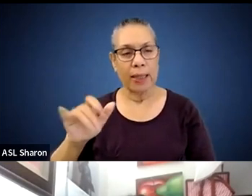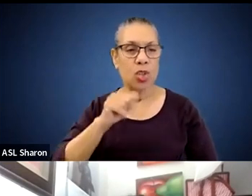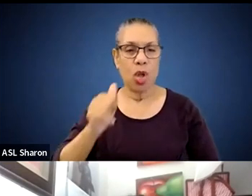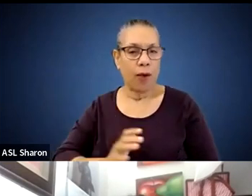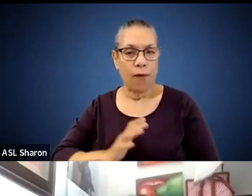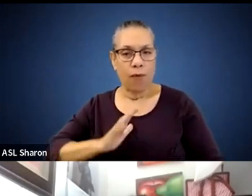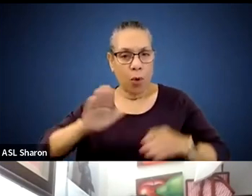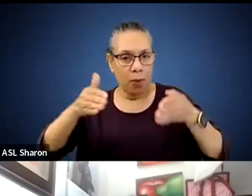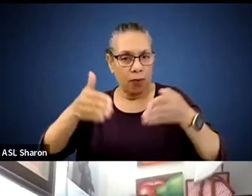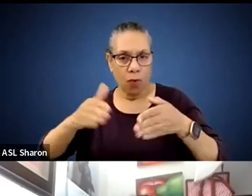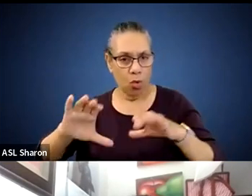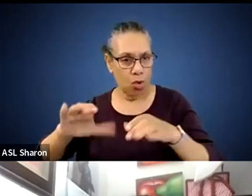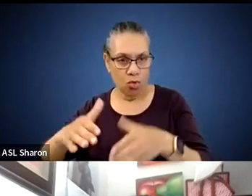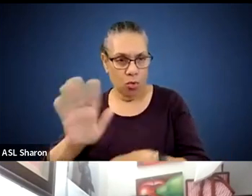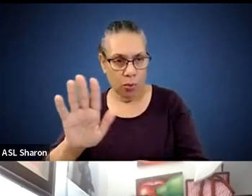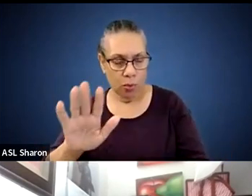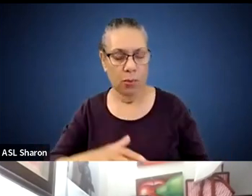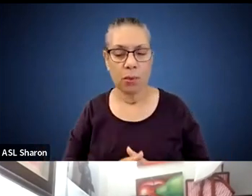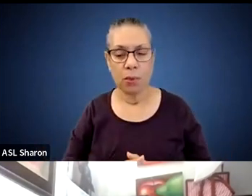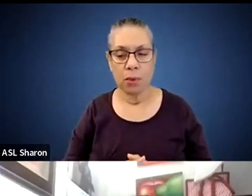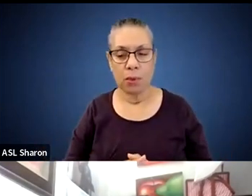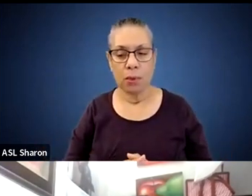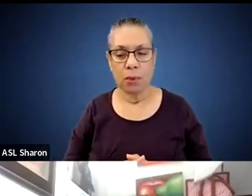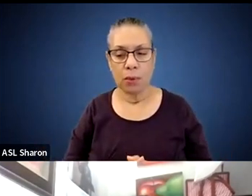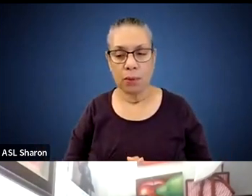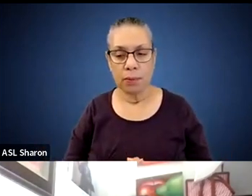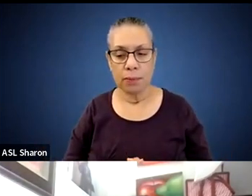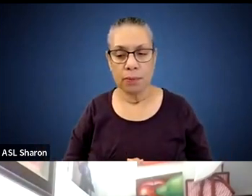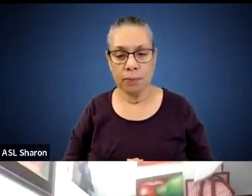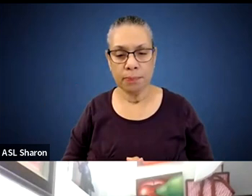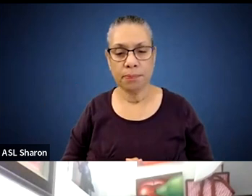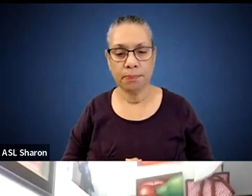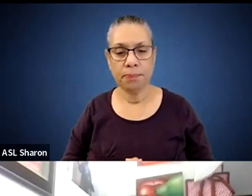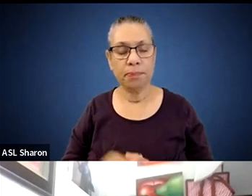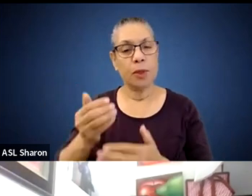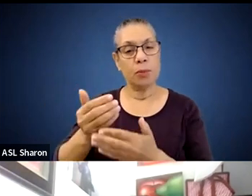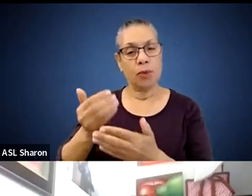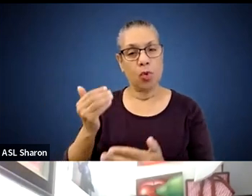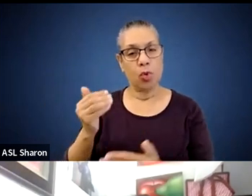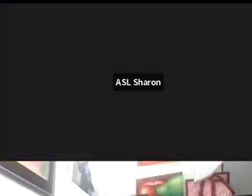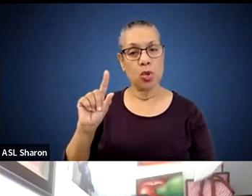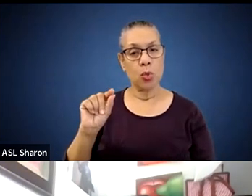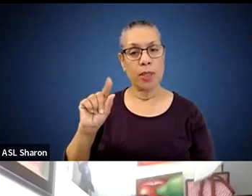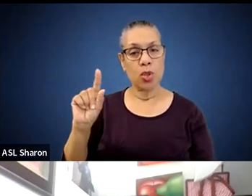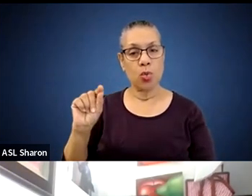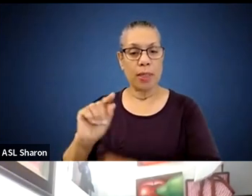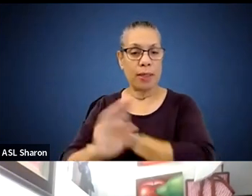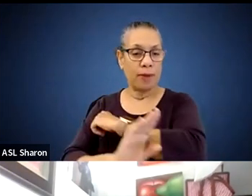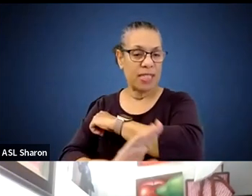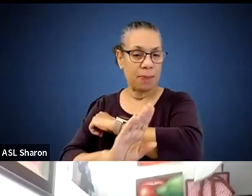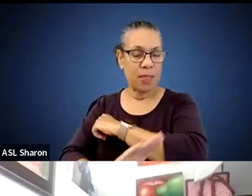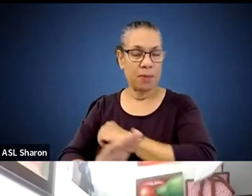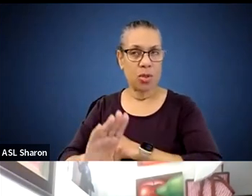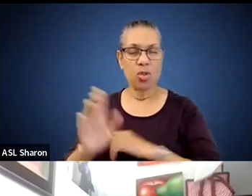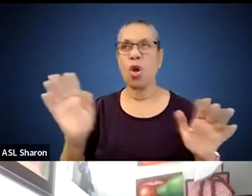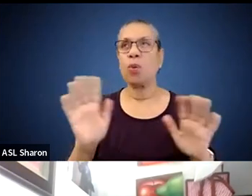formal focus group approach so we before the uh in um 2020 uh the fall of 2020 or